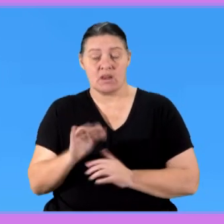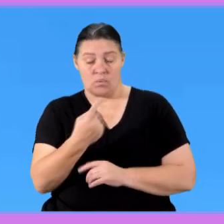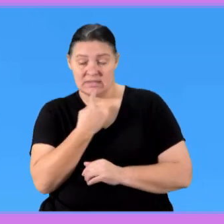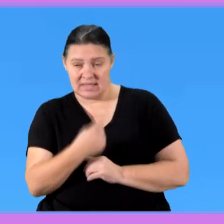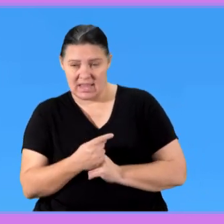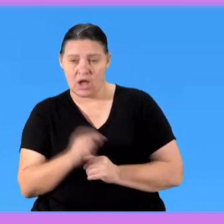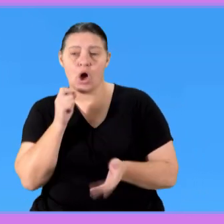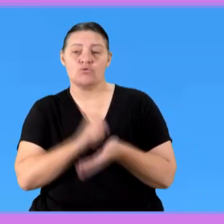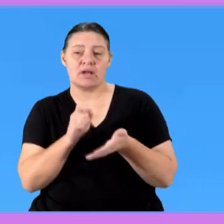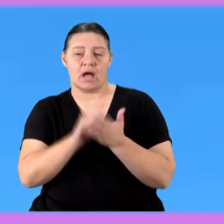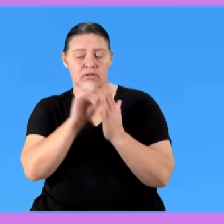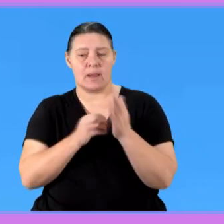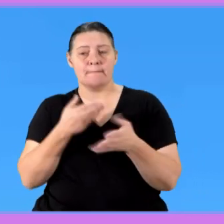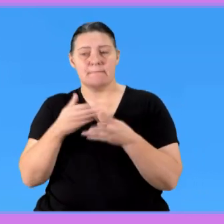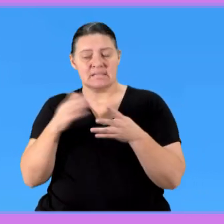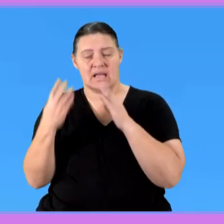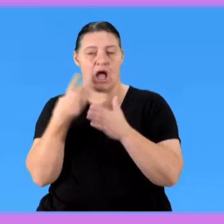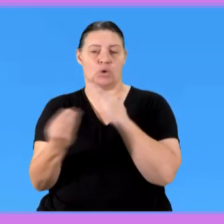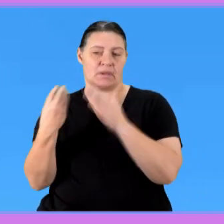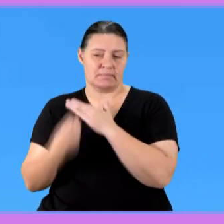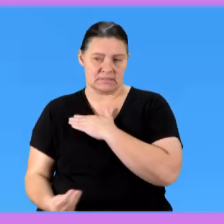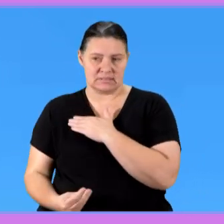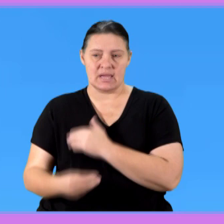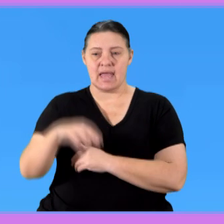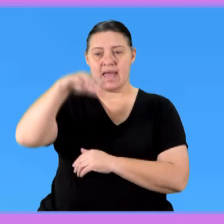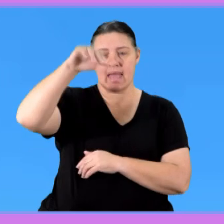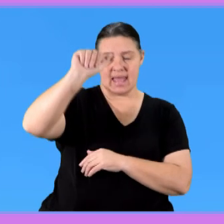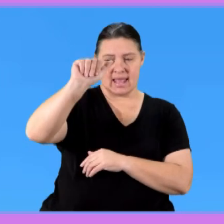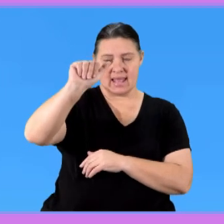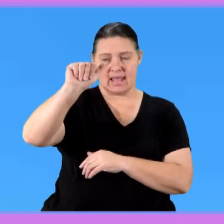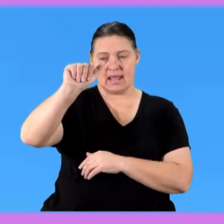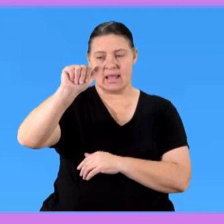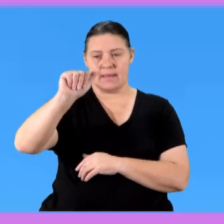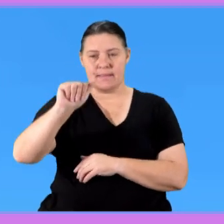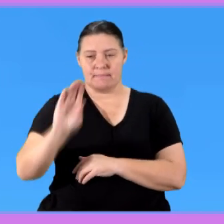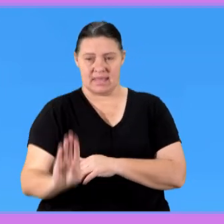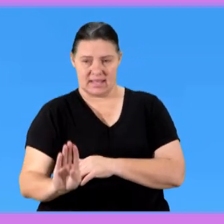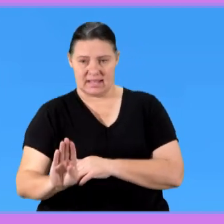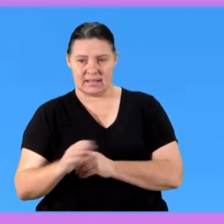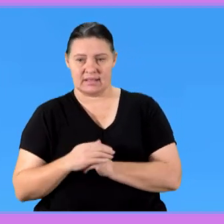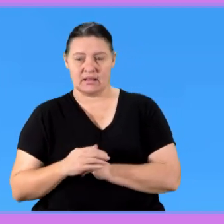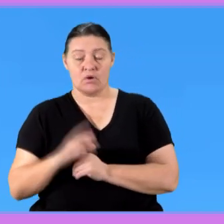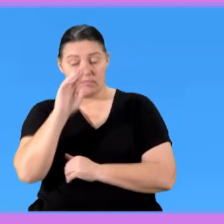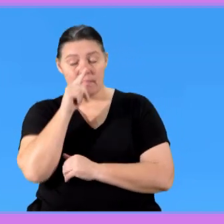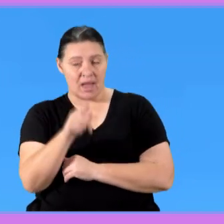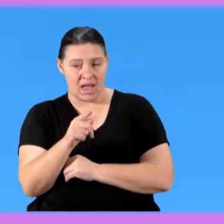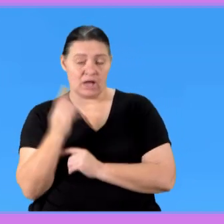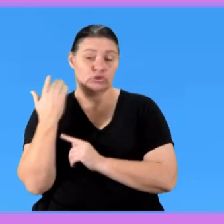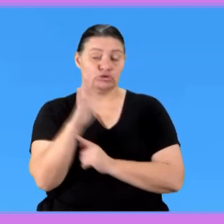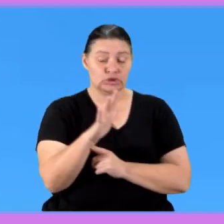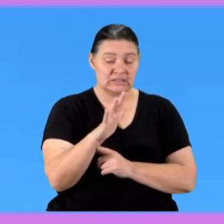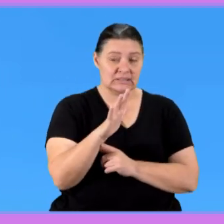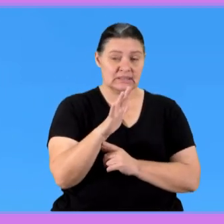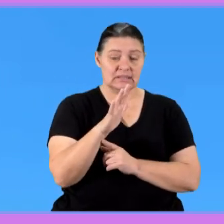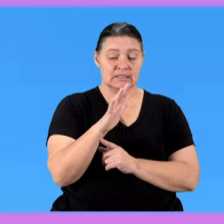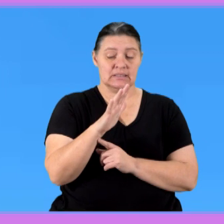Here we are saying, write down the missing outcomes, A and B. Remember, this is a tree